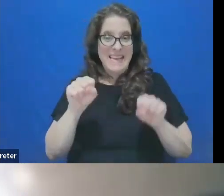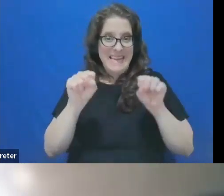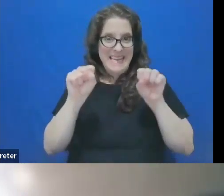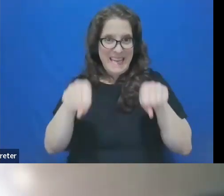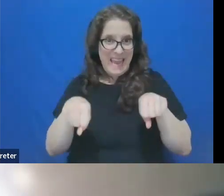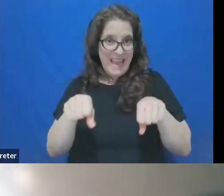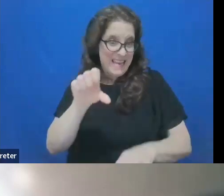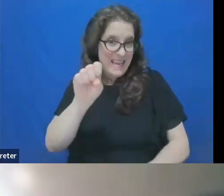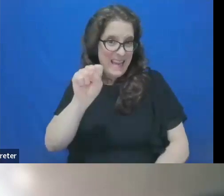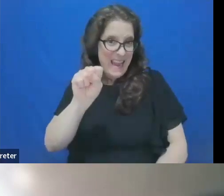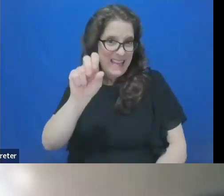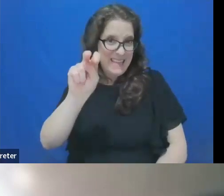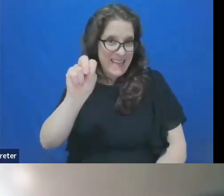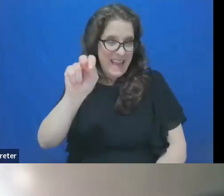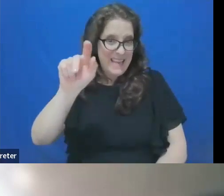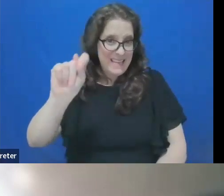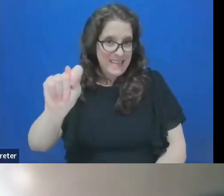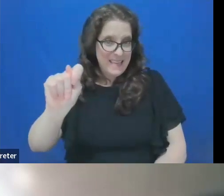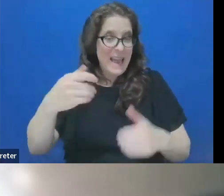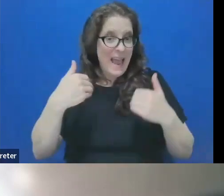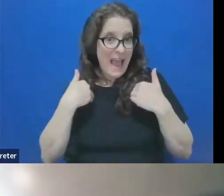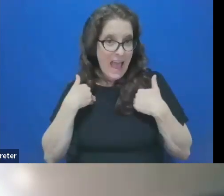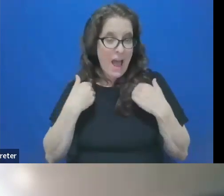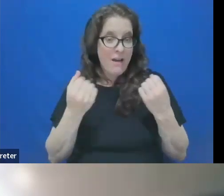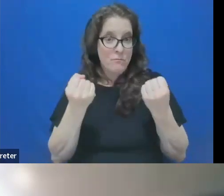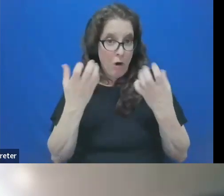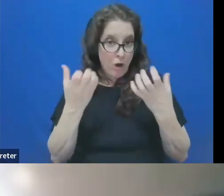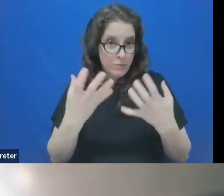SNTs have multiple trustees?